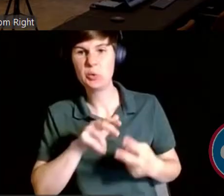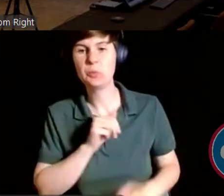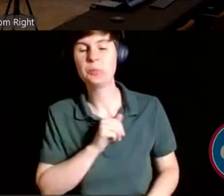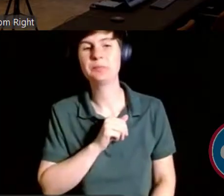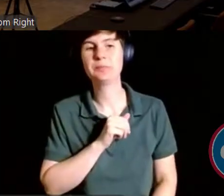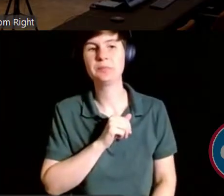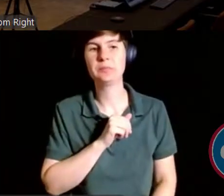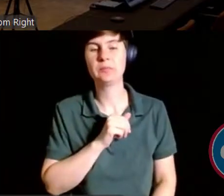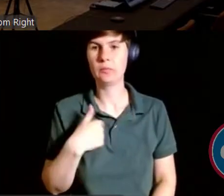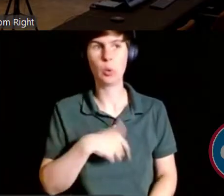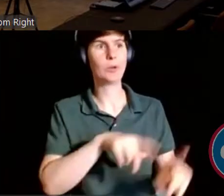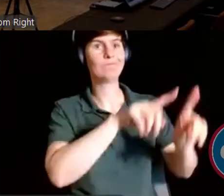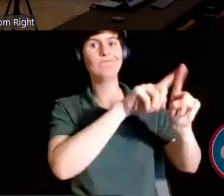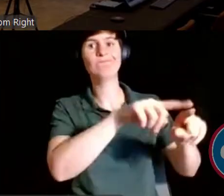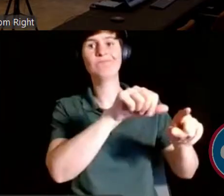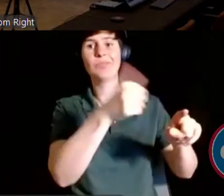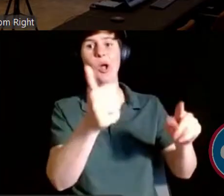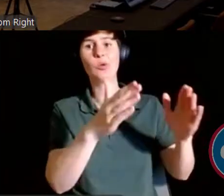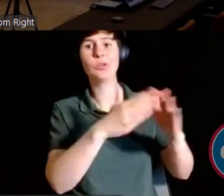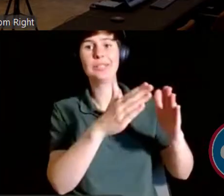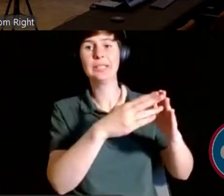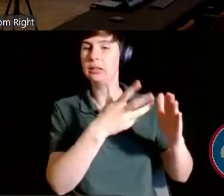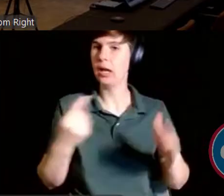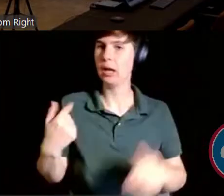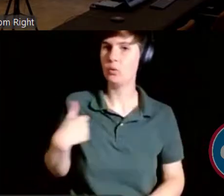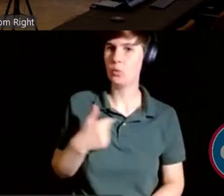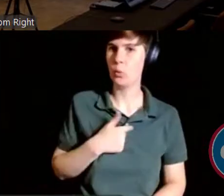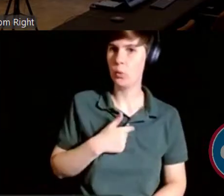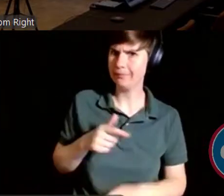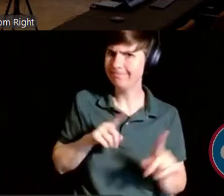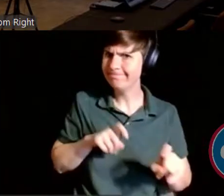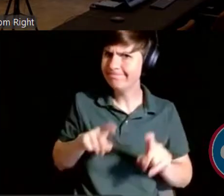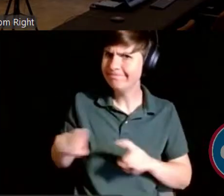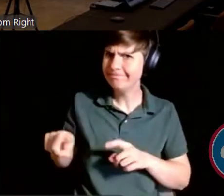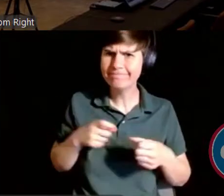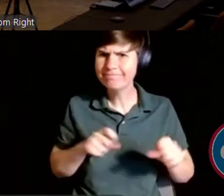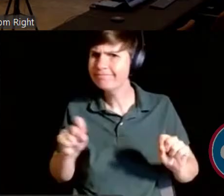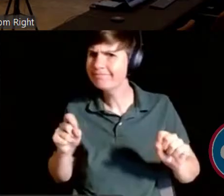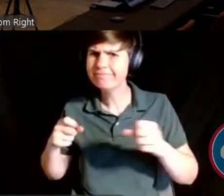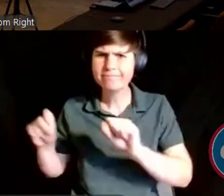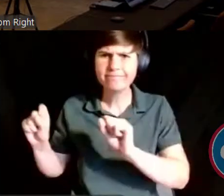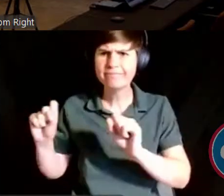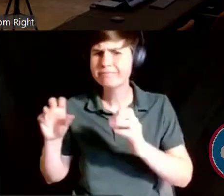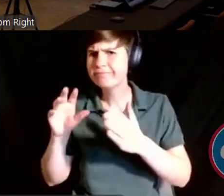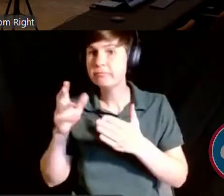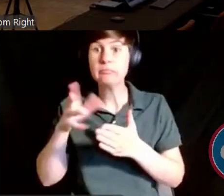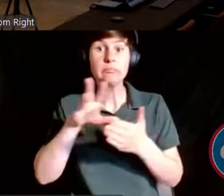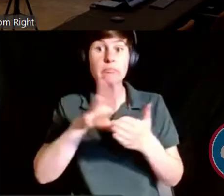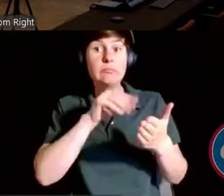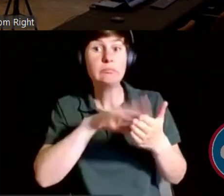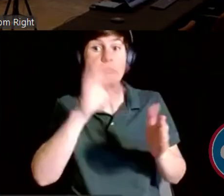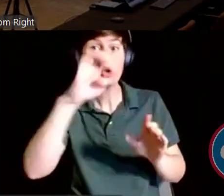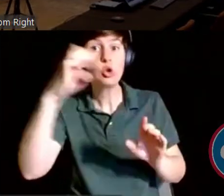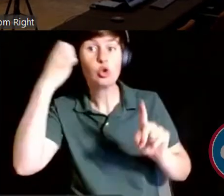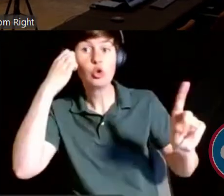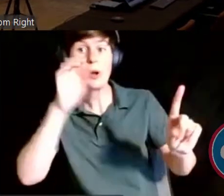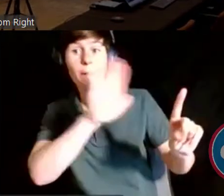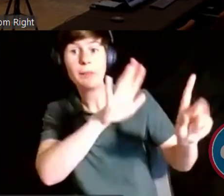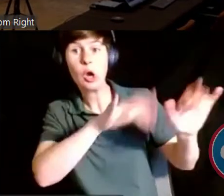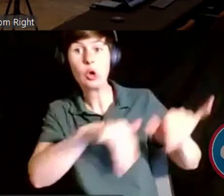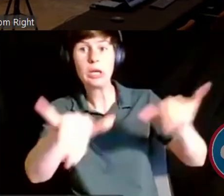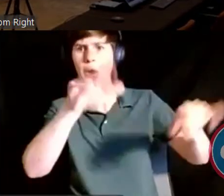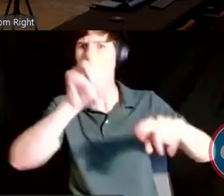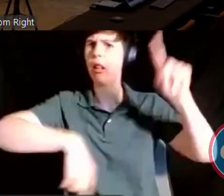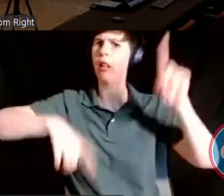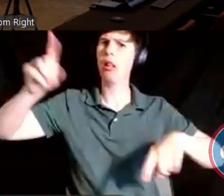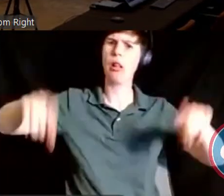other cities as well as us trying out things and kind of trying to learn from Europe, but their standards are also all over the place,